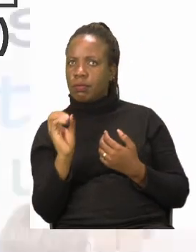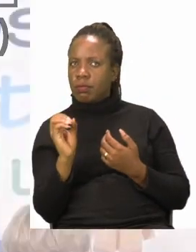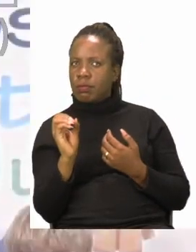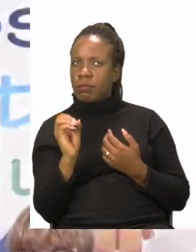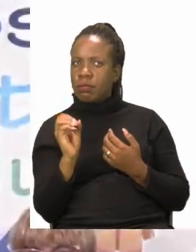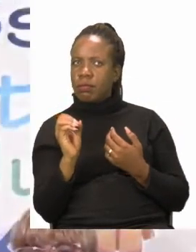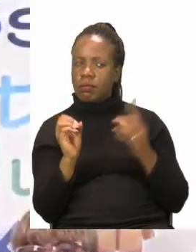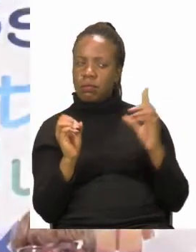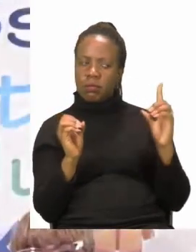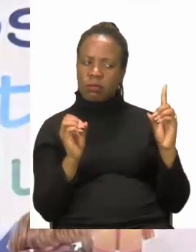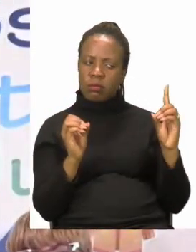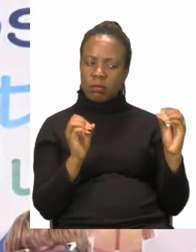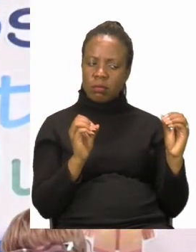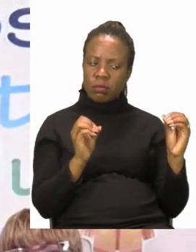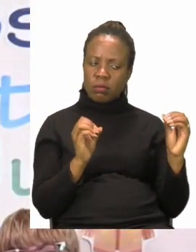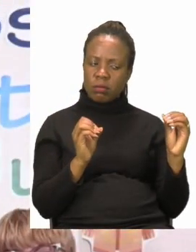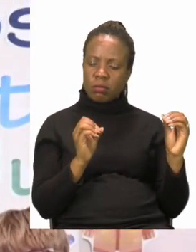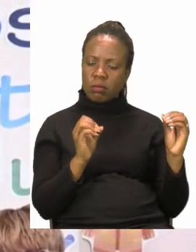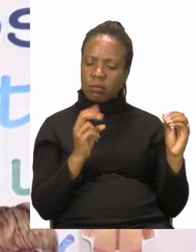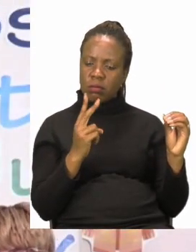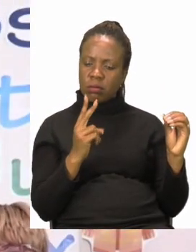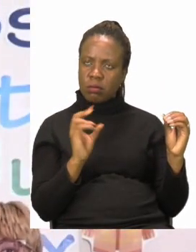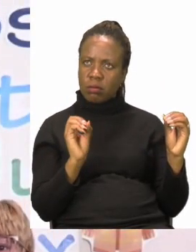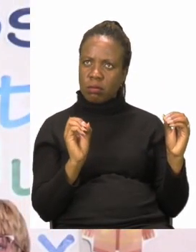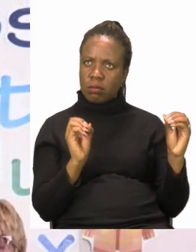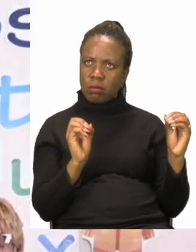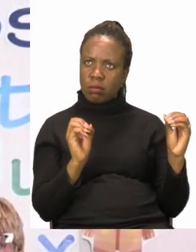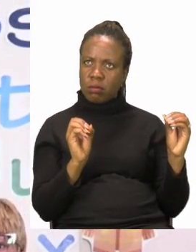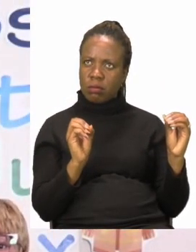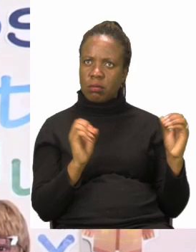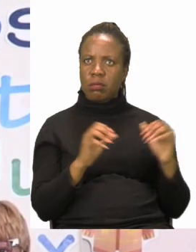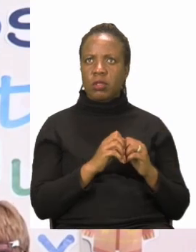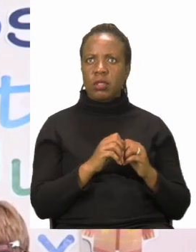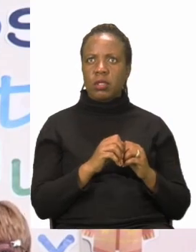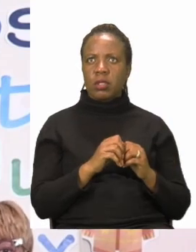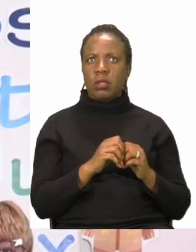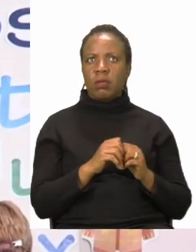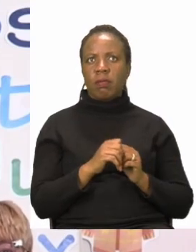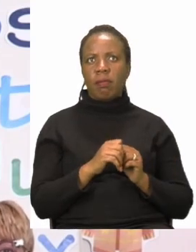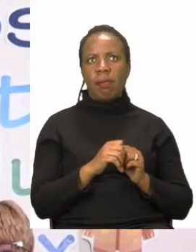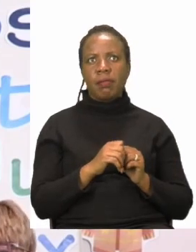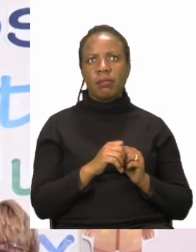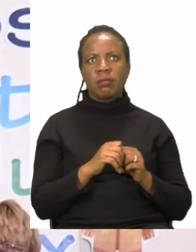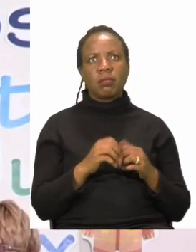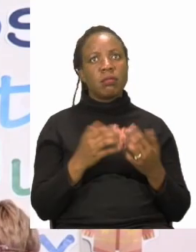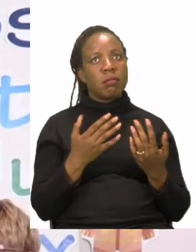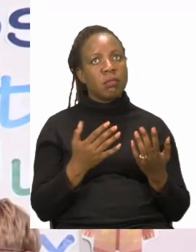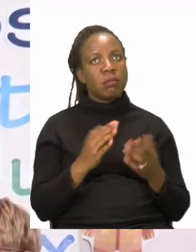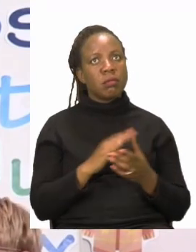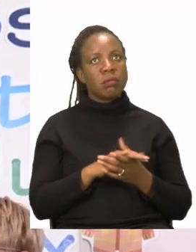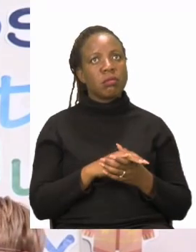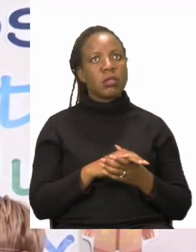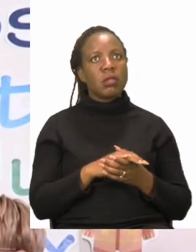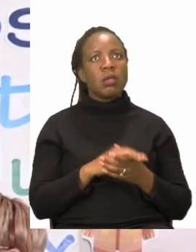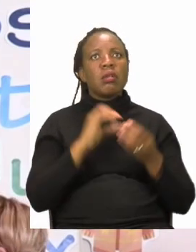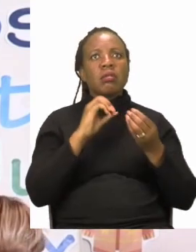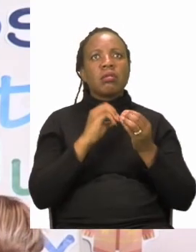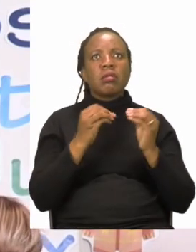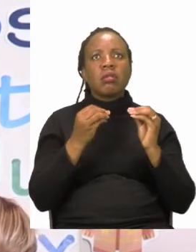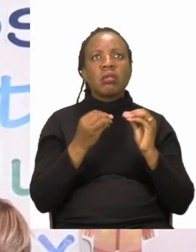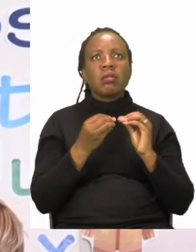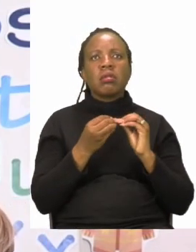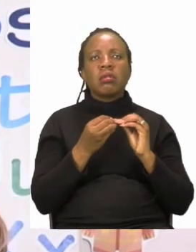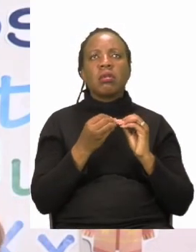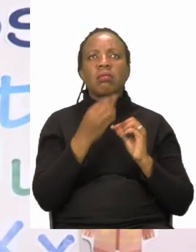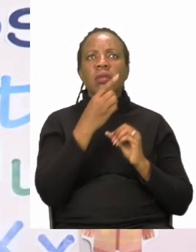20? So what we have to do here is we have to find the number 13 on